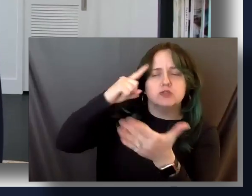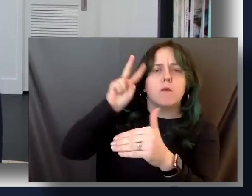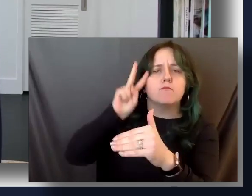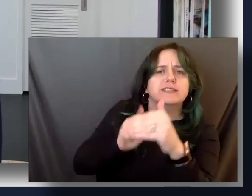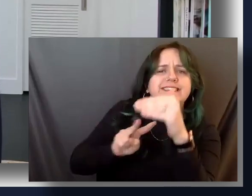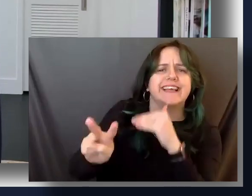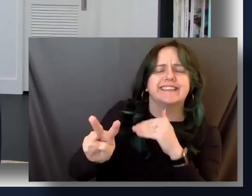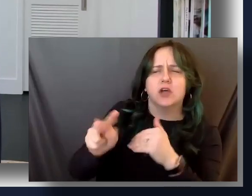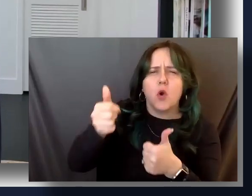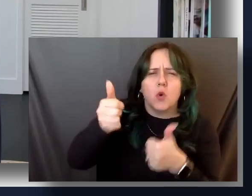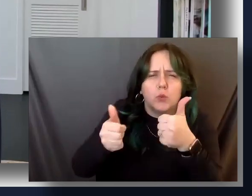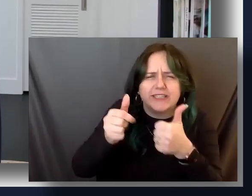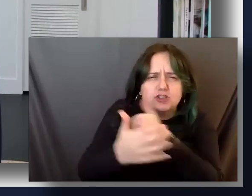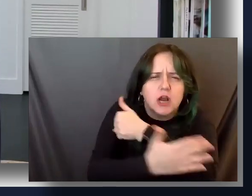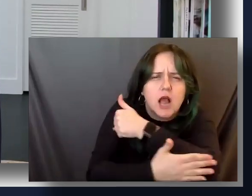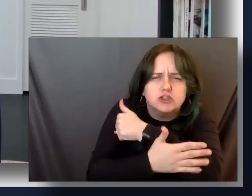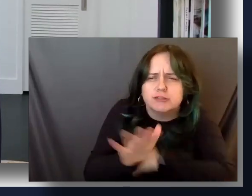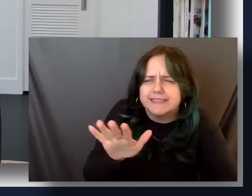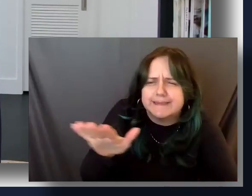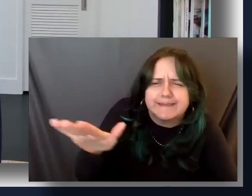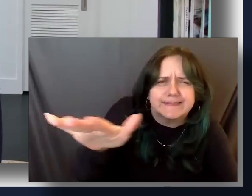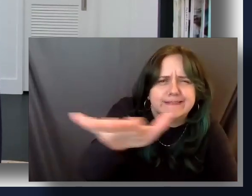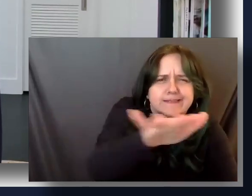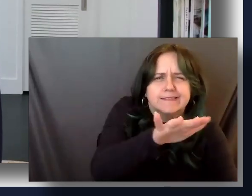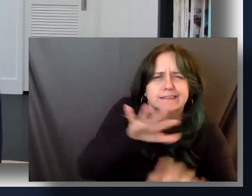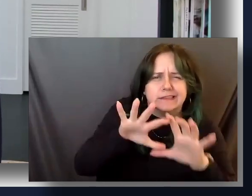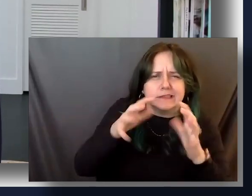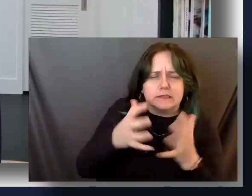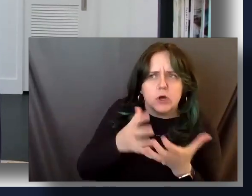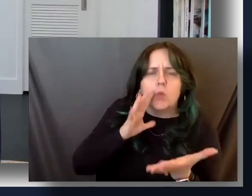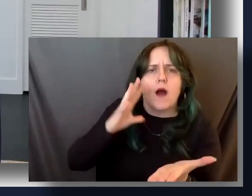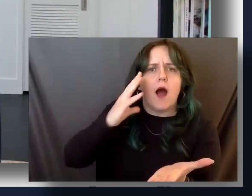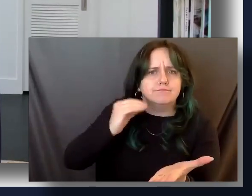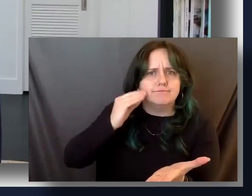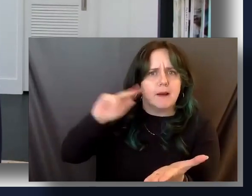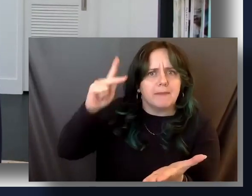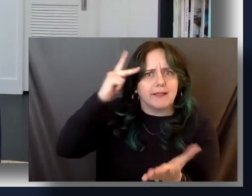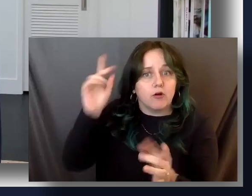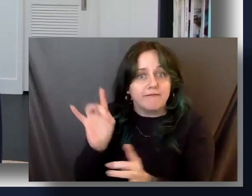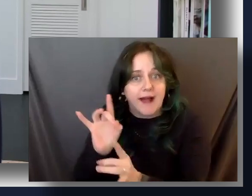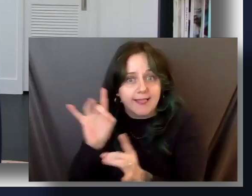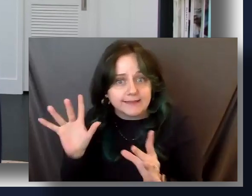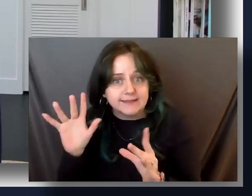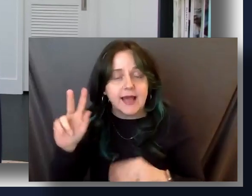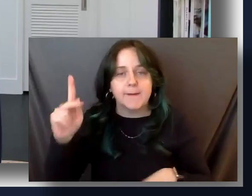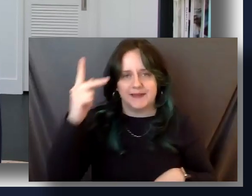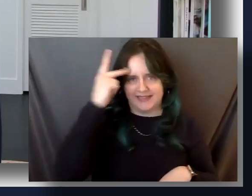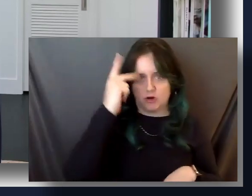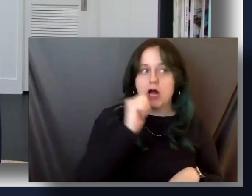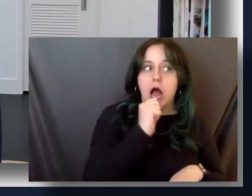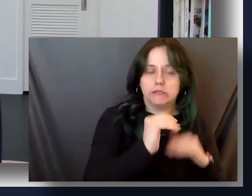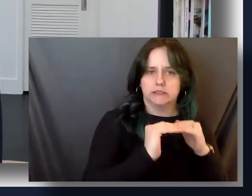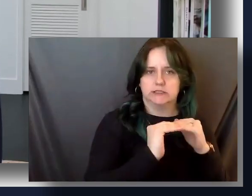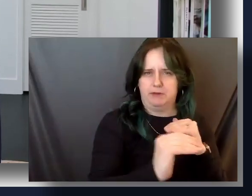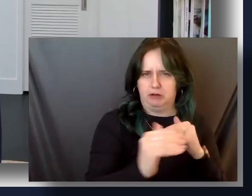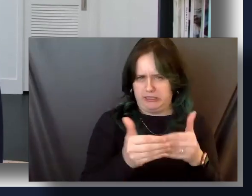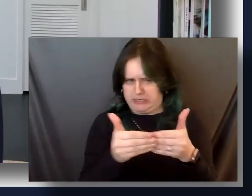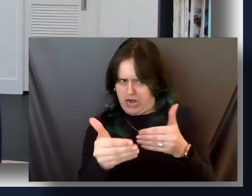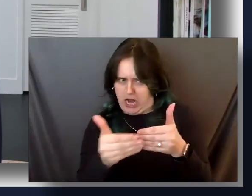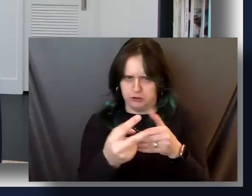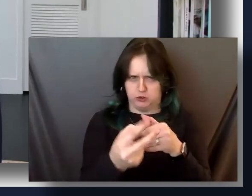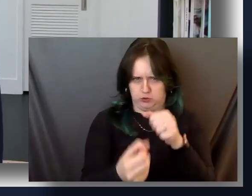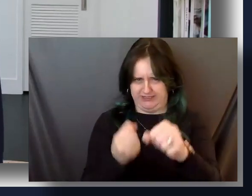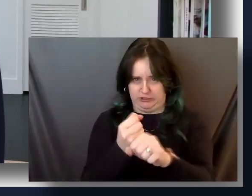what countries around the world were likely to experience political violence and political instability within